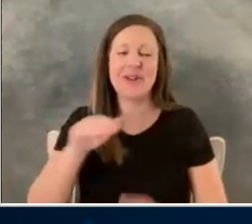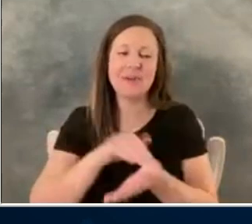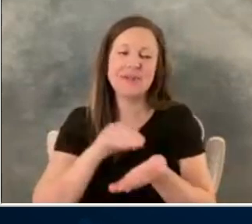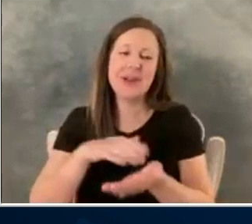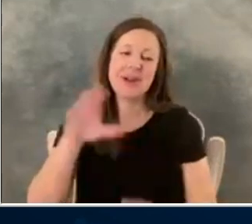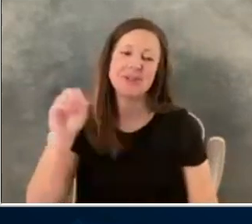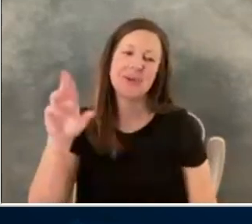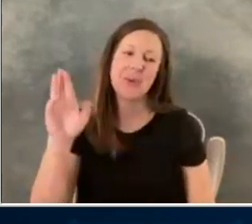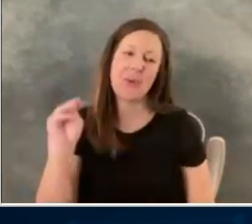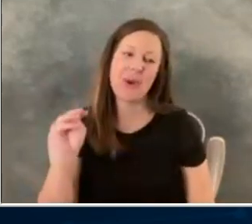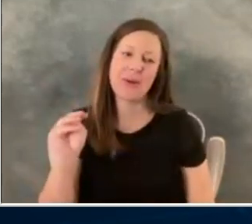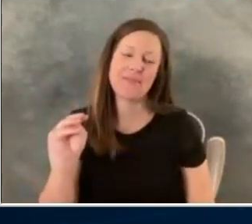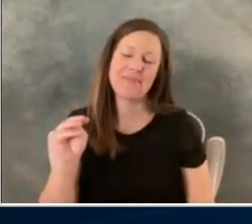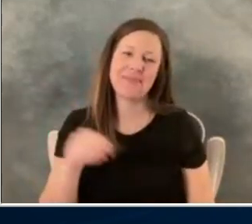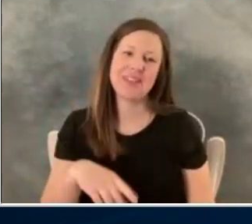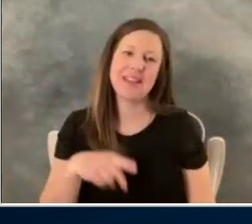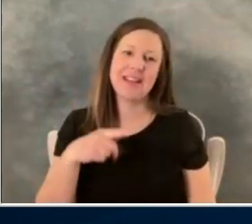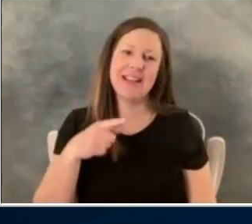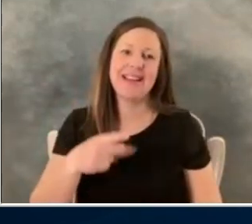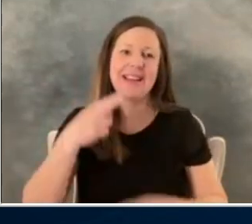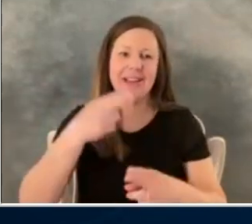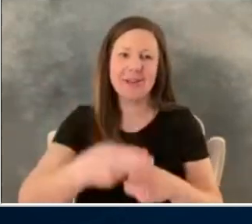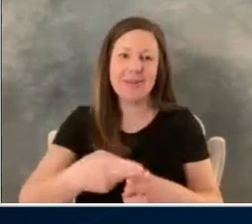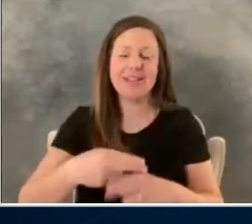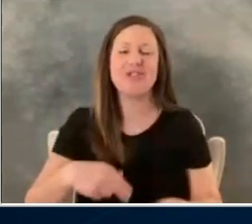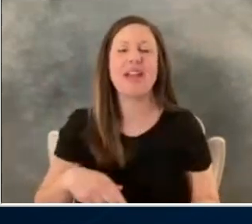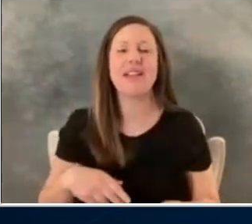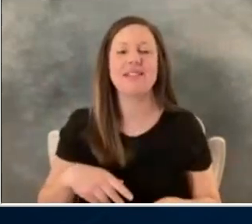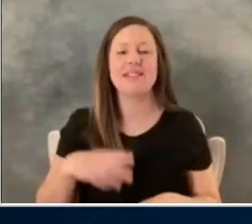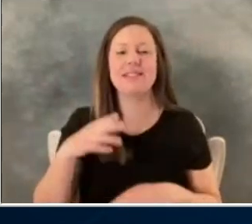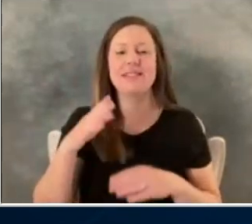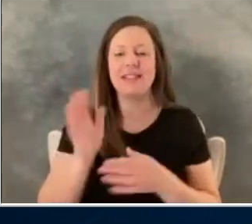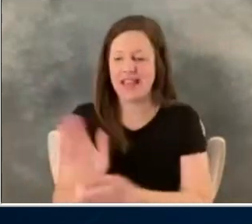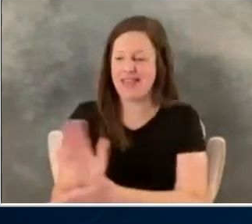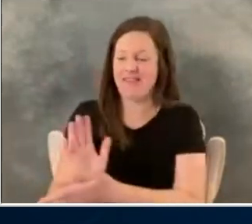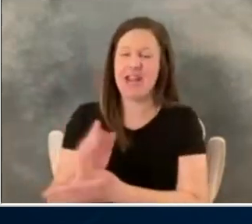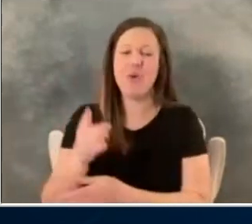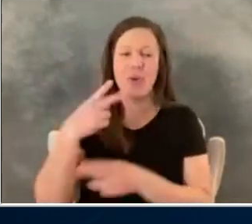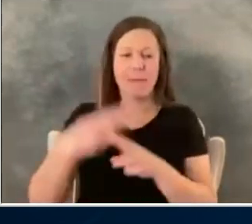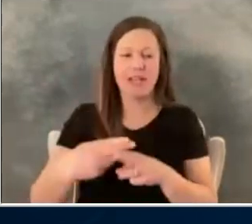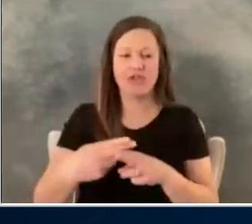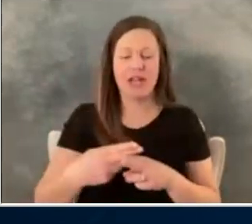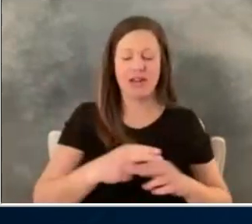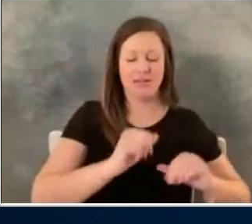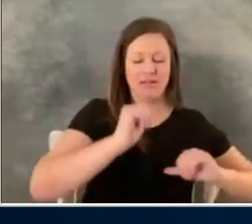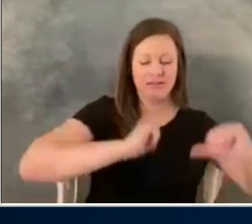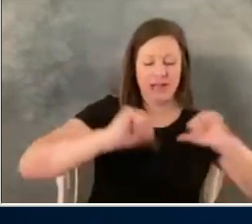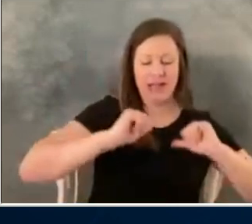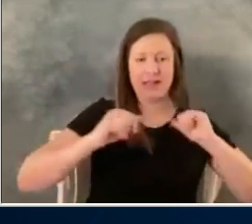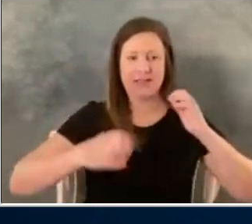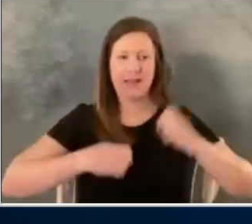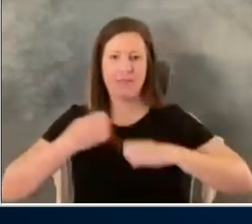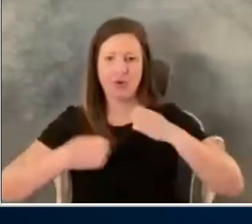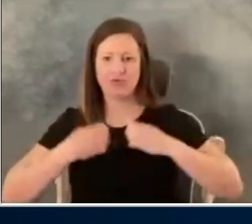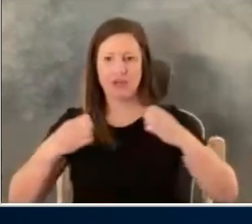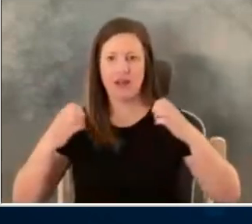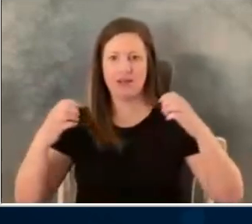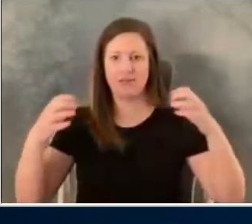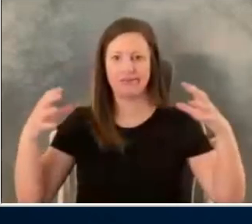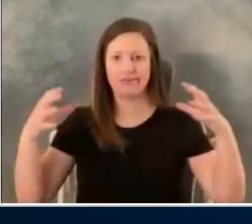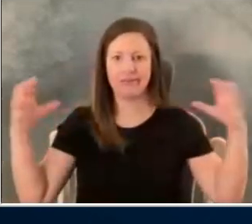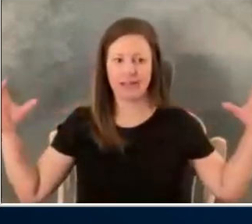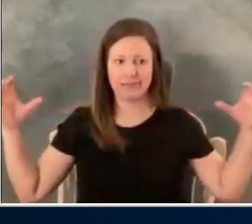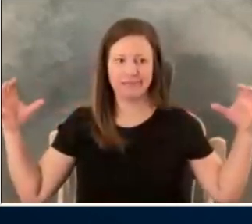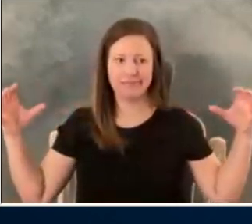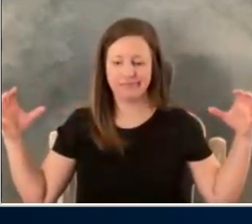you mentioned in the video when we watched, you said something about this being a collision of science and emotion. Tell us a little bit more